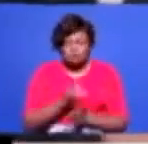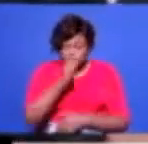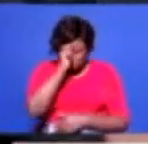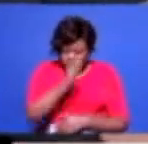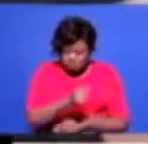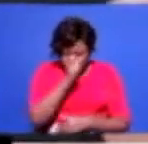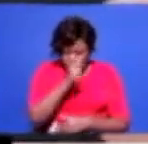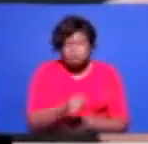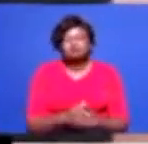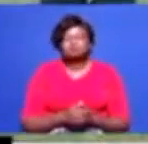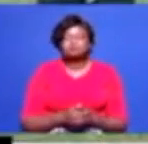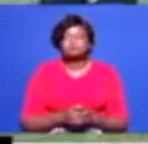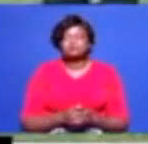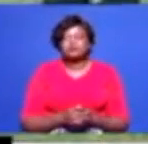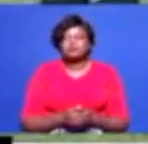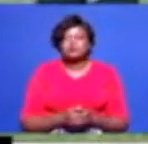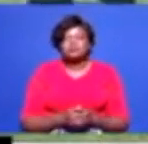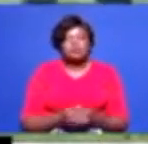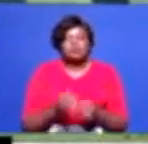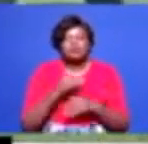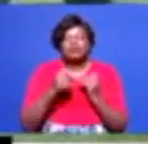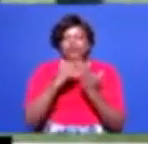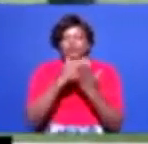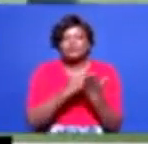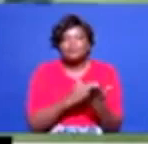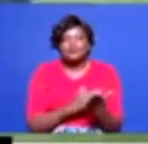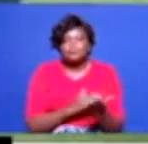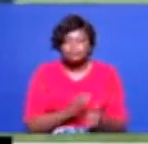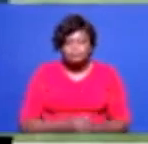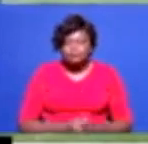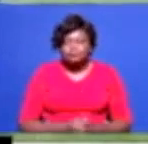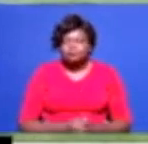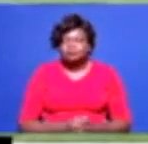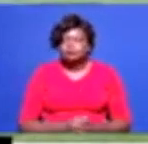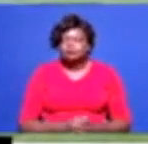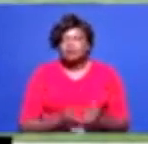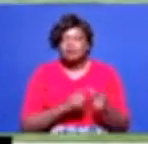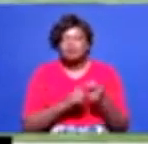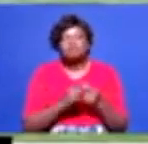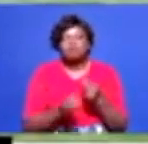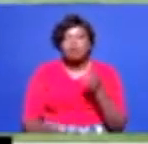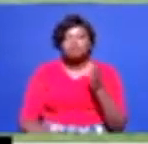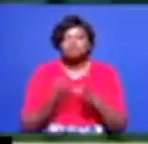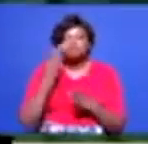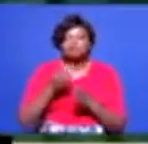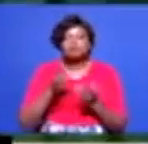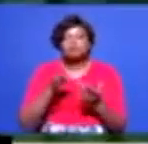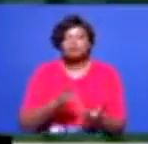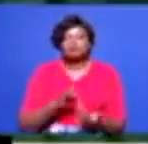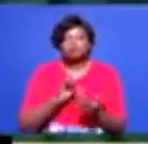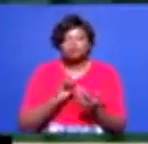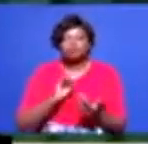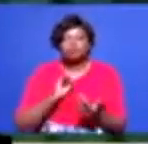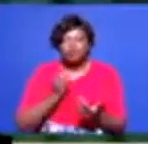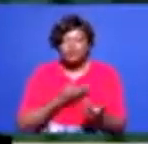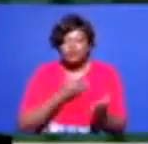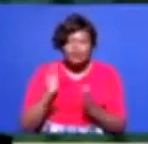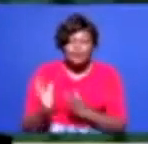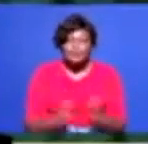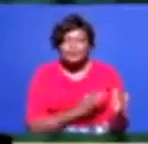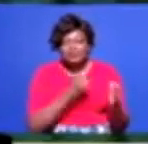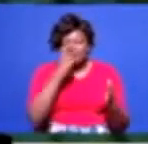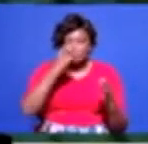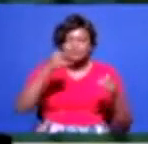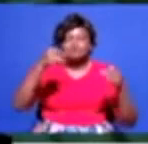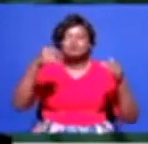kijeshi na itifaki. Kamati maalum imebuniwa kupanga mazishi ya Kibaki. Tangu alipoondoka